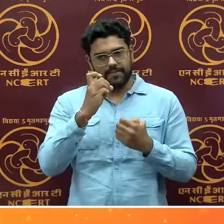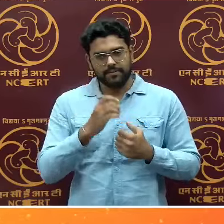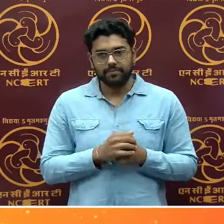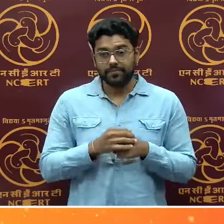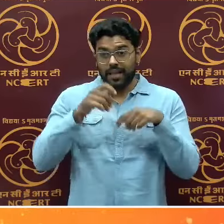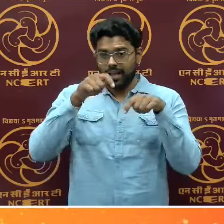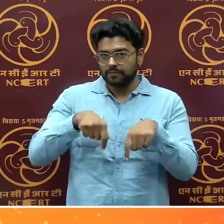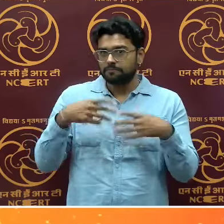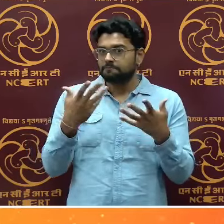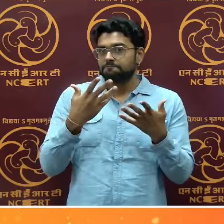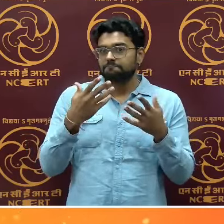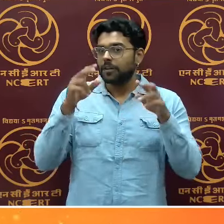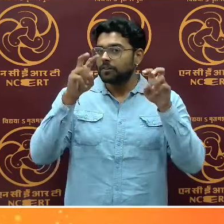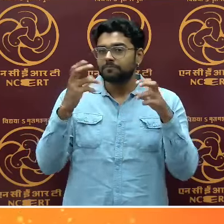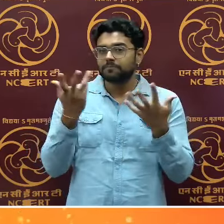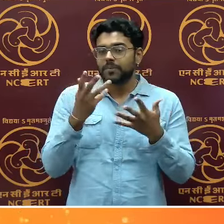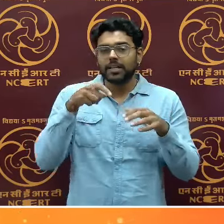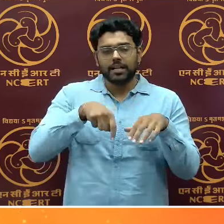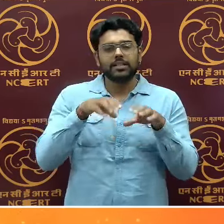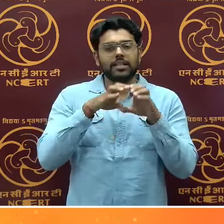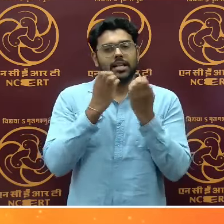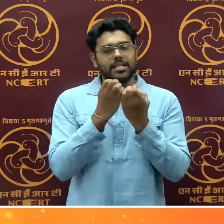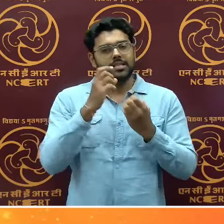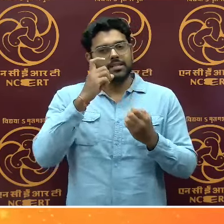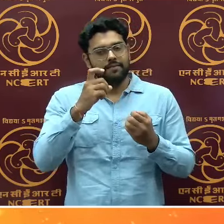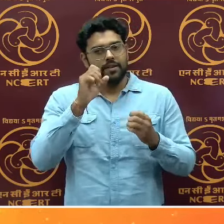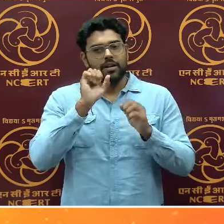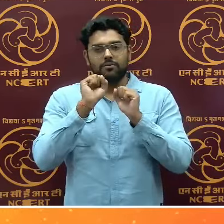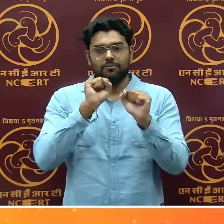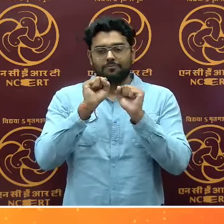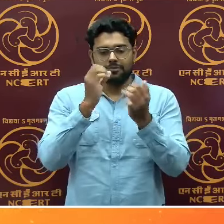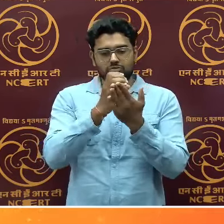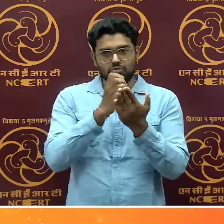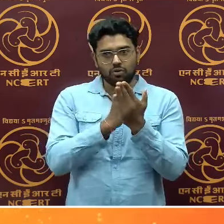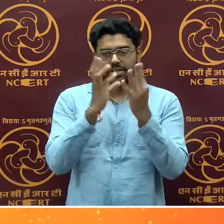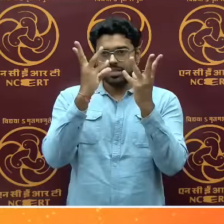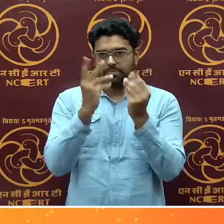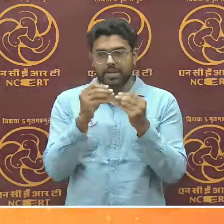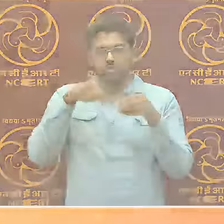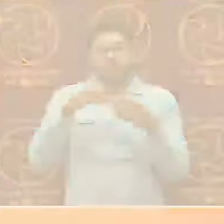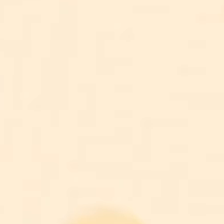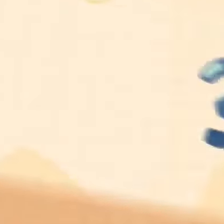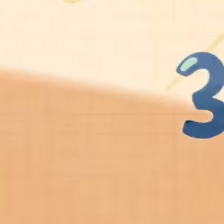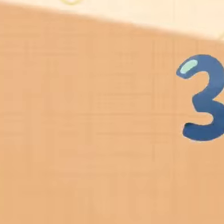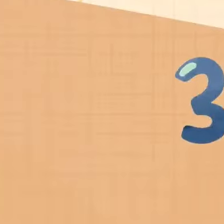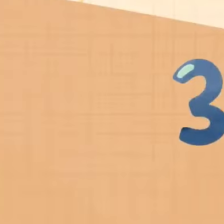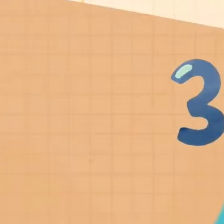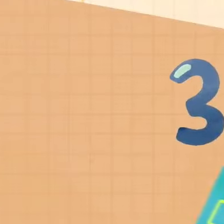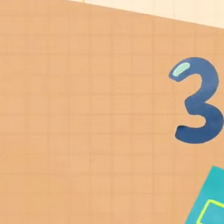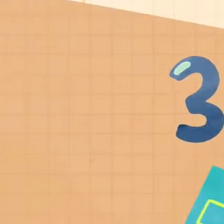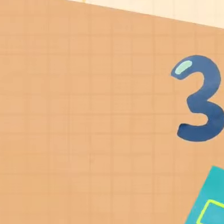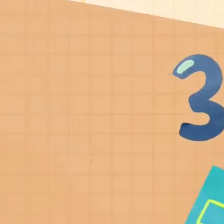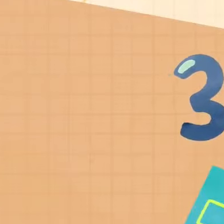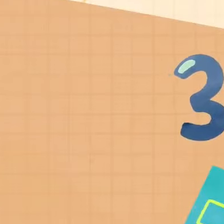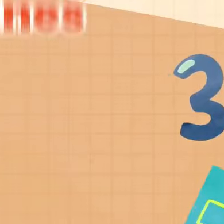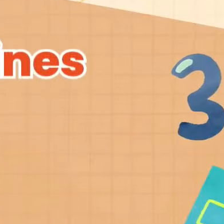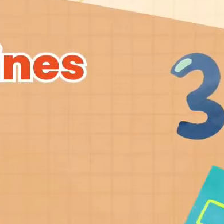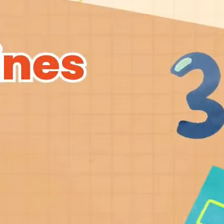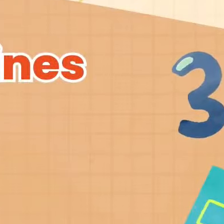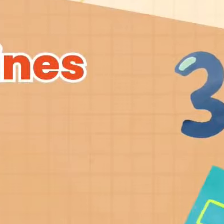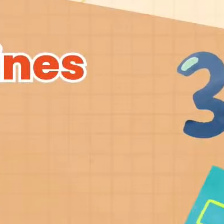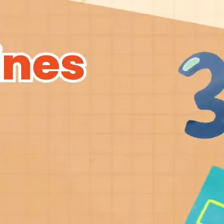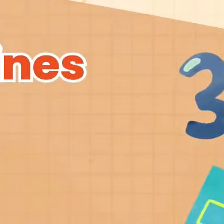today we bring class 7 subject mathematics, and the chapter that we are going to cover is chapter number 7, which is a tale